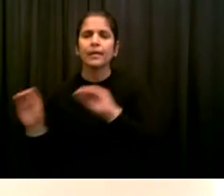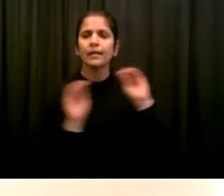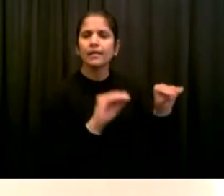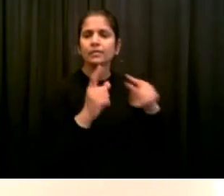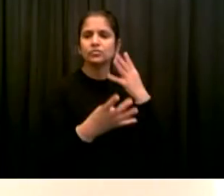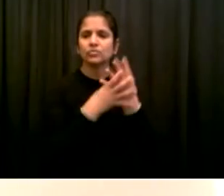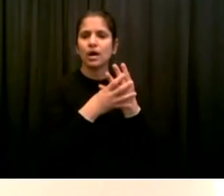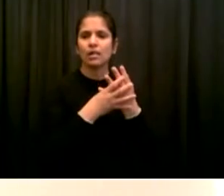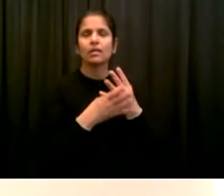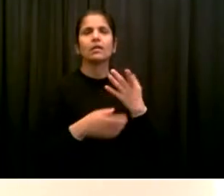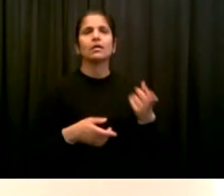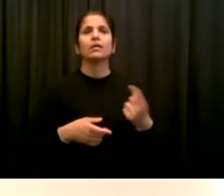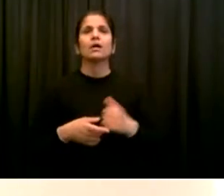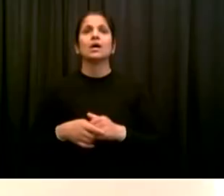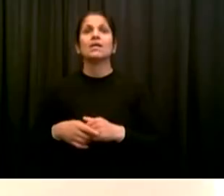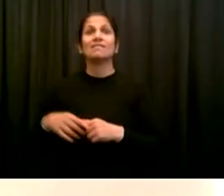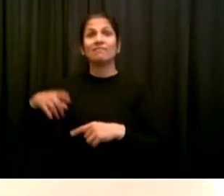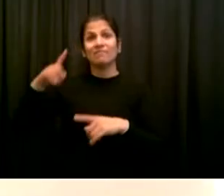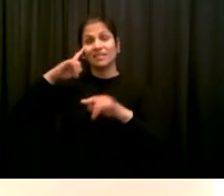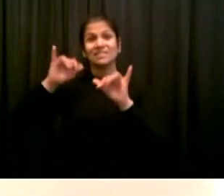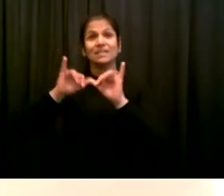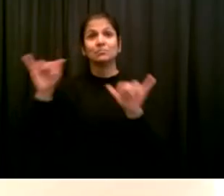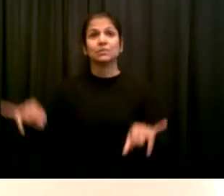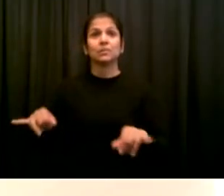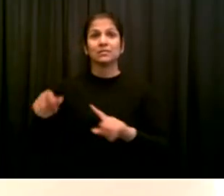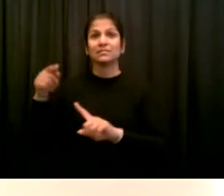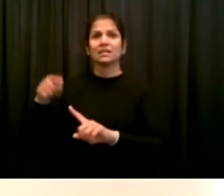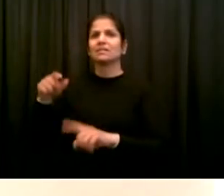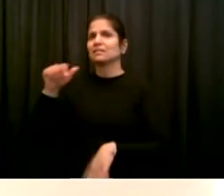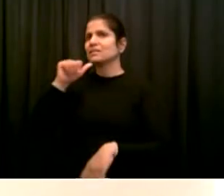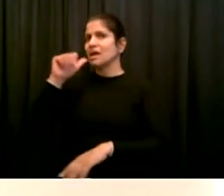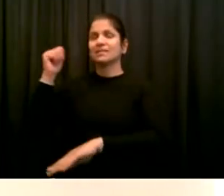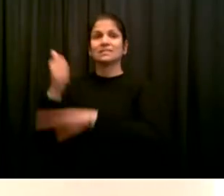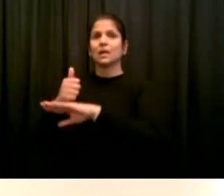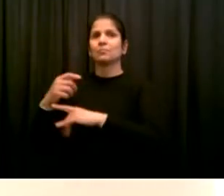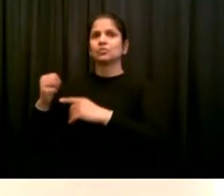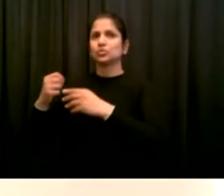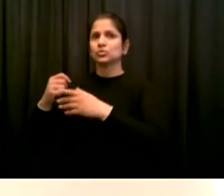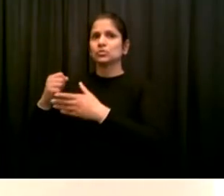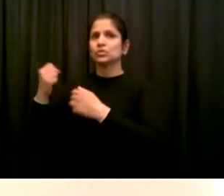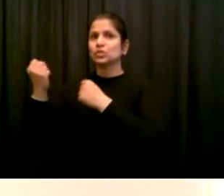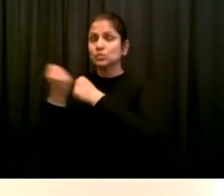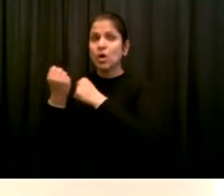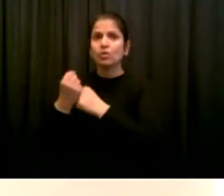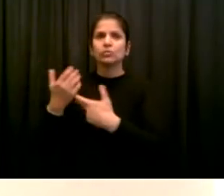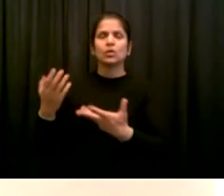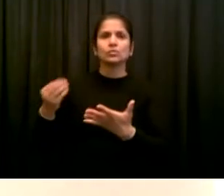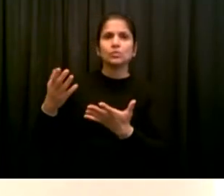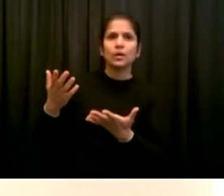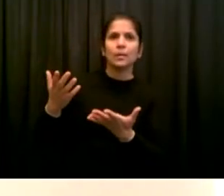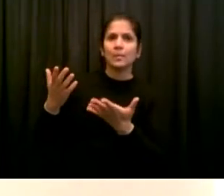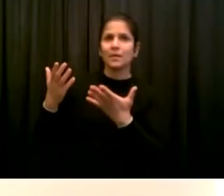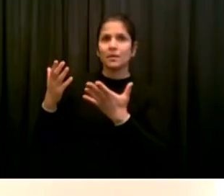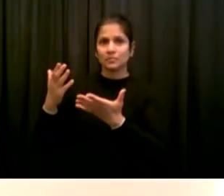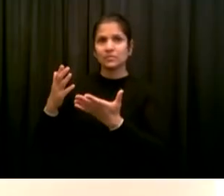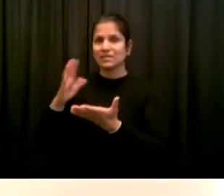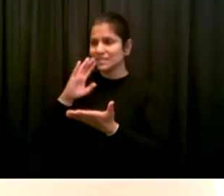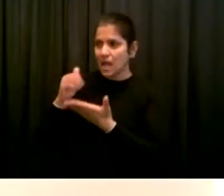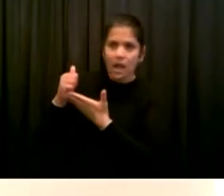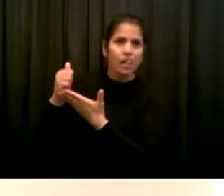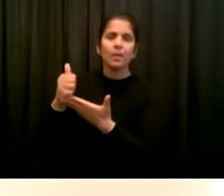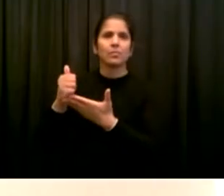to support them have not really been set up and structured and supported in a way that can really help meet their needs.